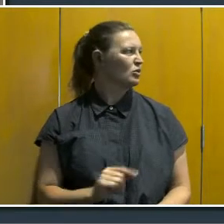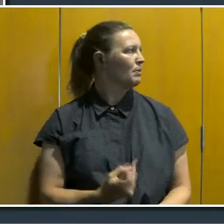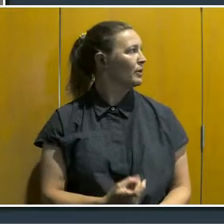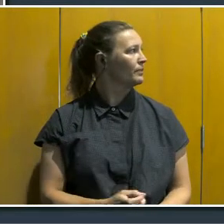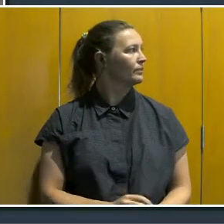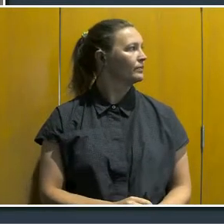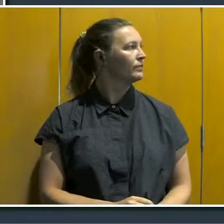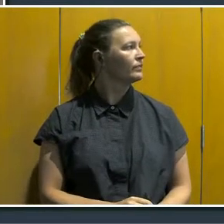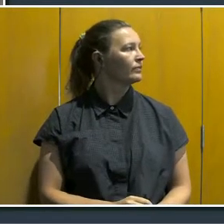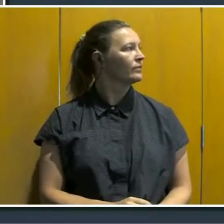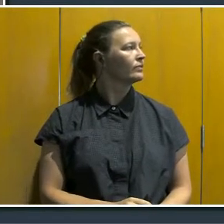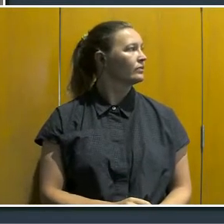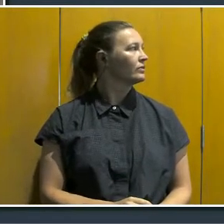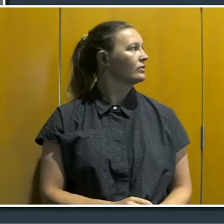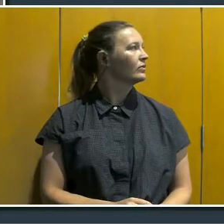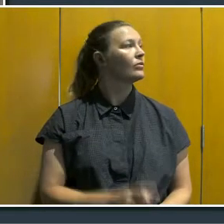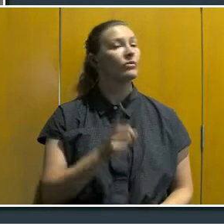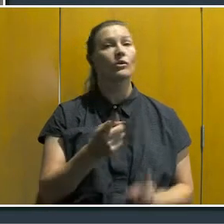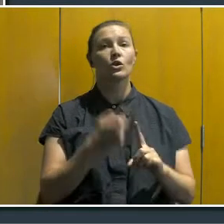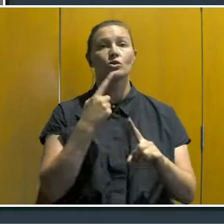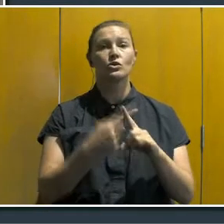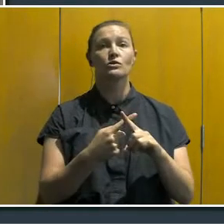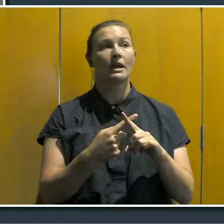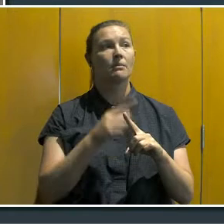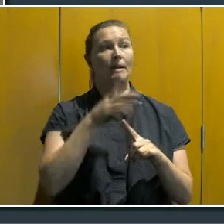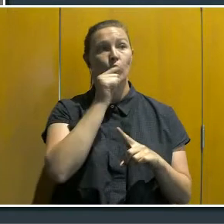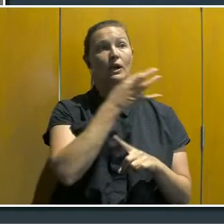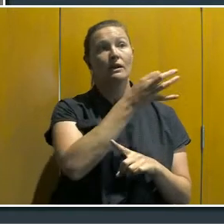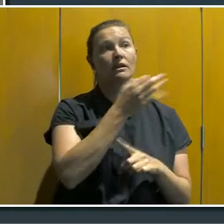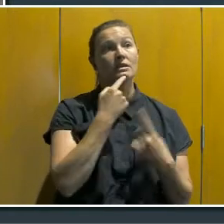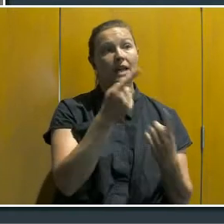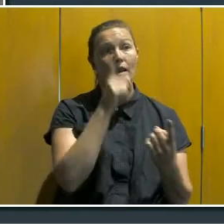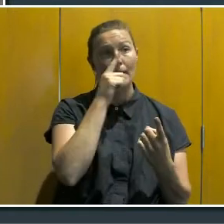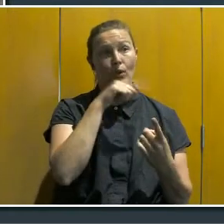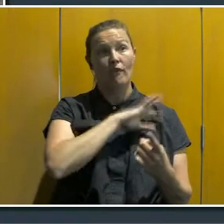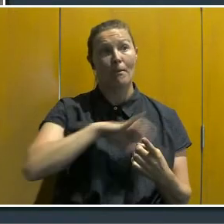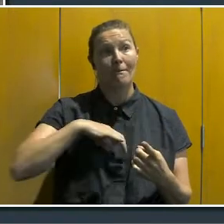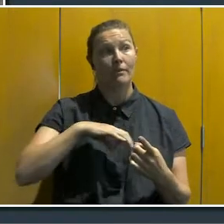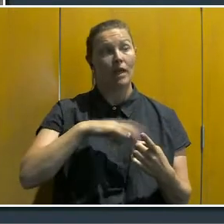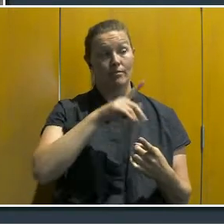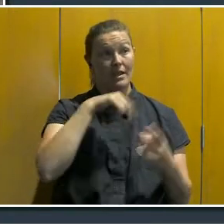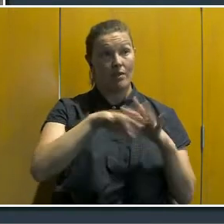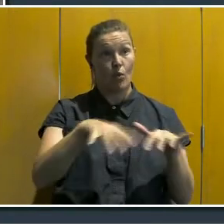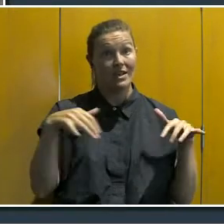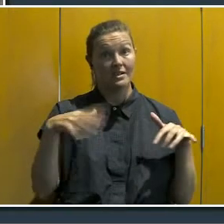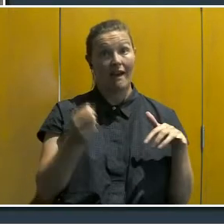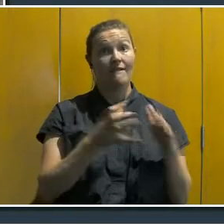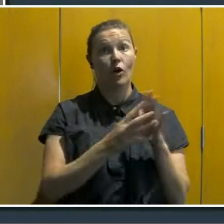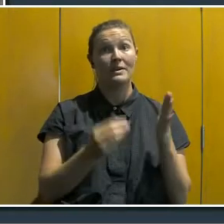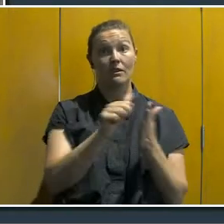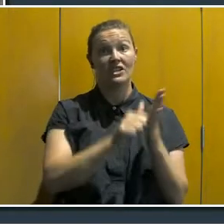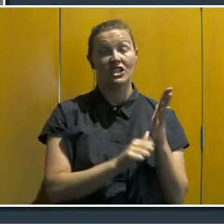Excuse me, Madam Mayor. I was wondering if we could make the people in the audience aware that there are copies of the agenda with the